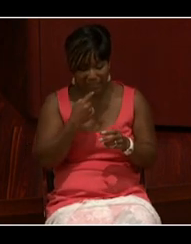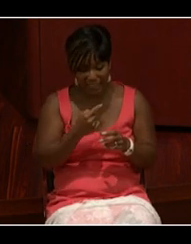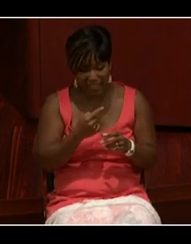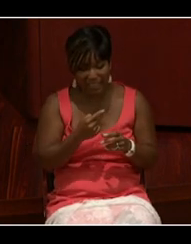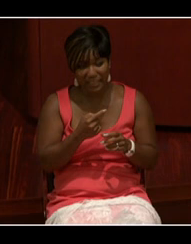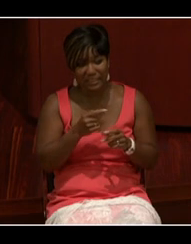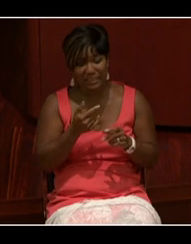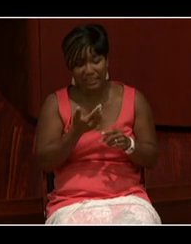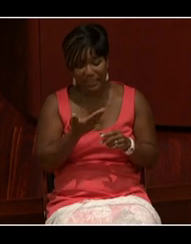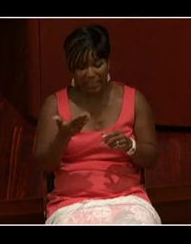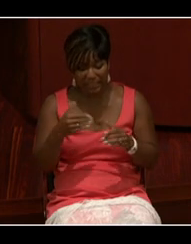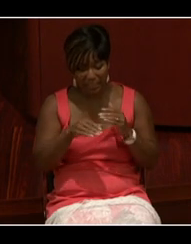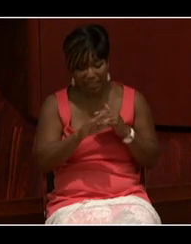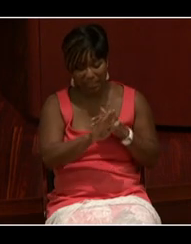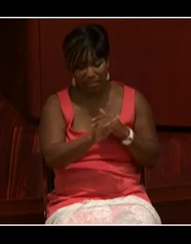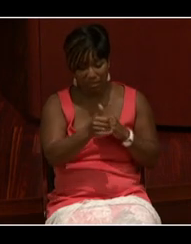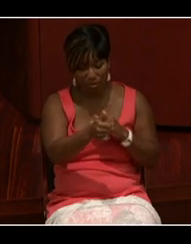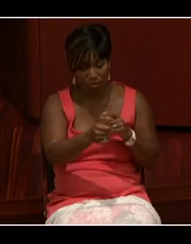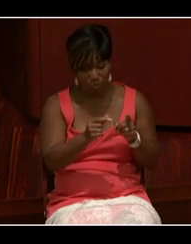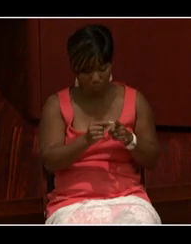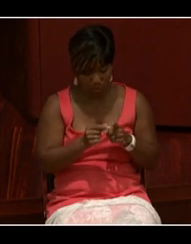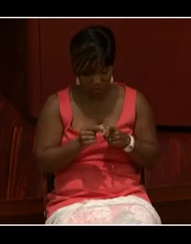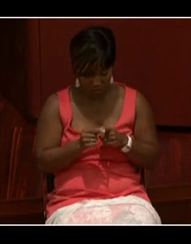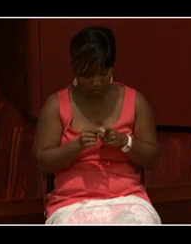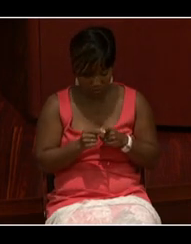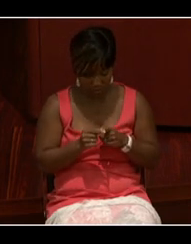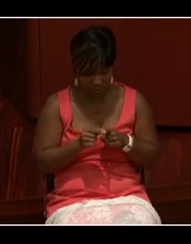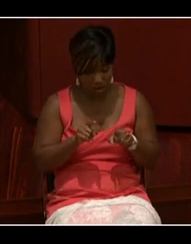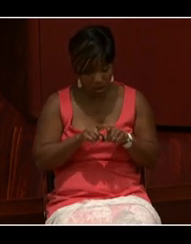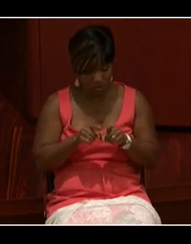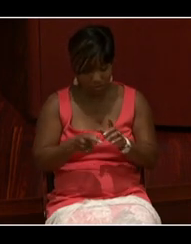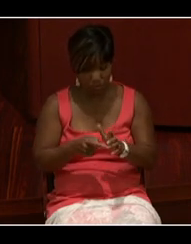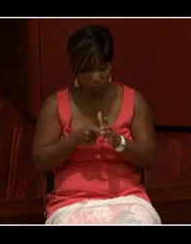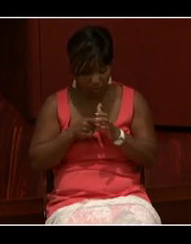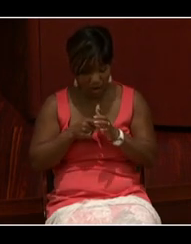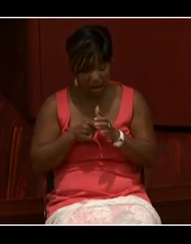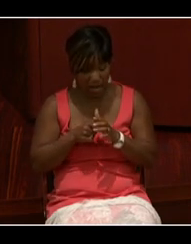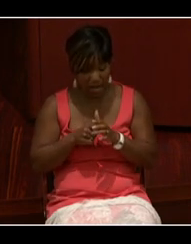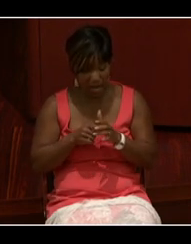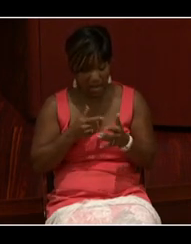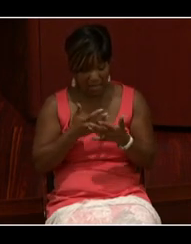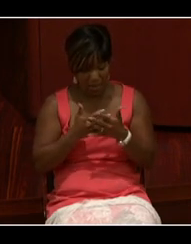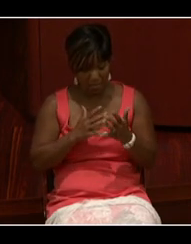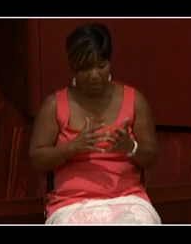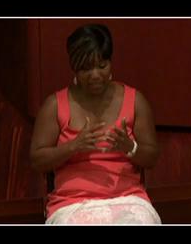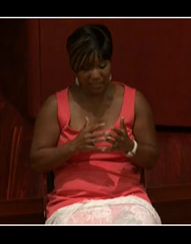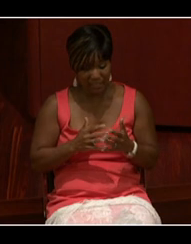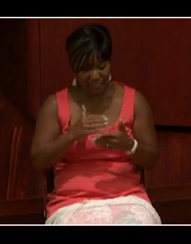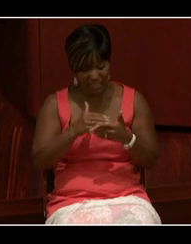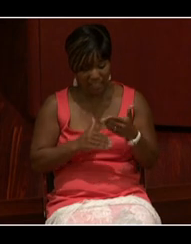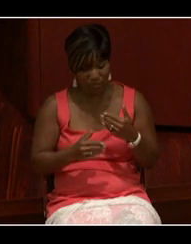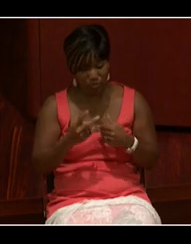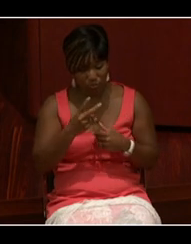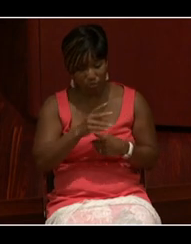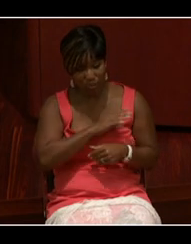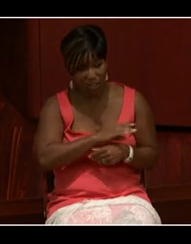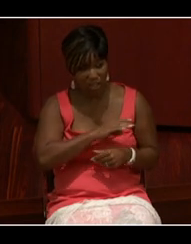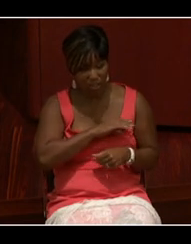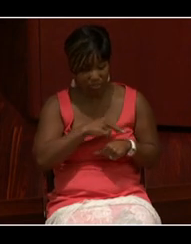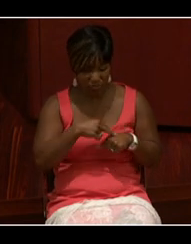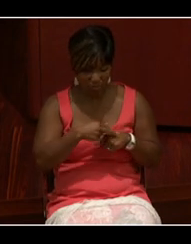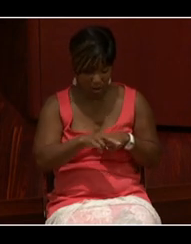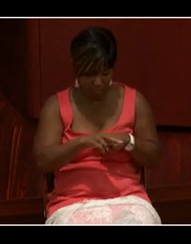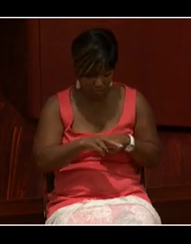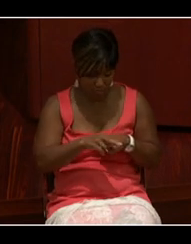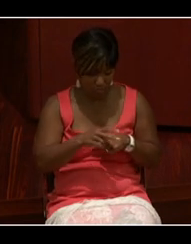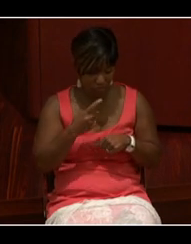pretty colorful descriptions of what their offense were. It also required an inmate to list two character references, valuable evidence for